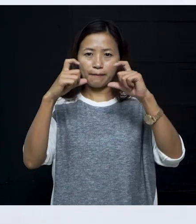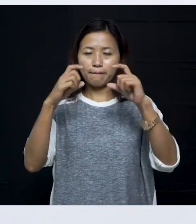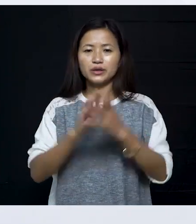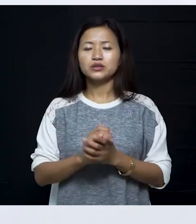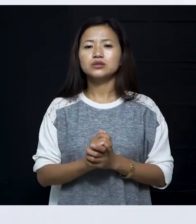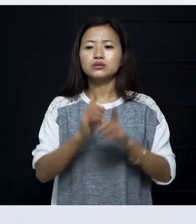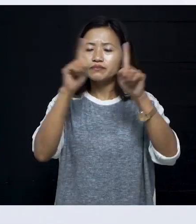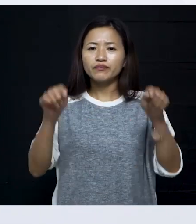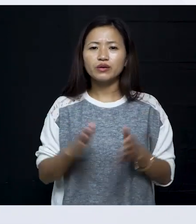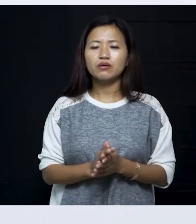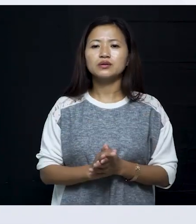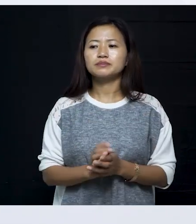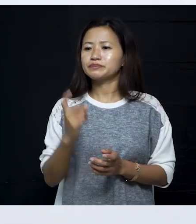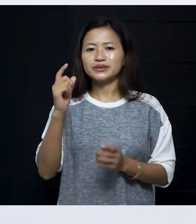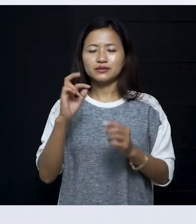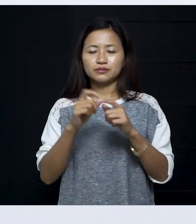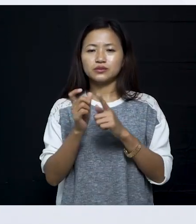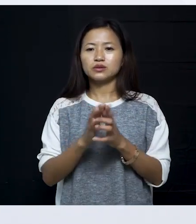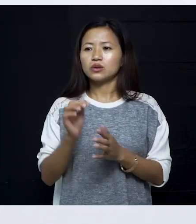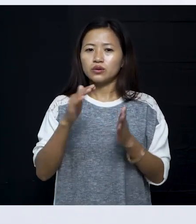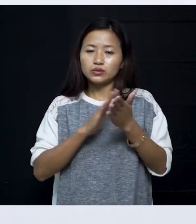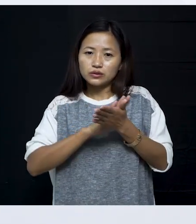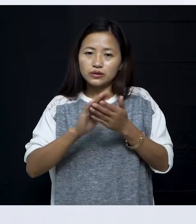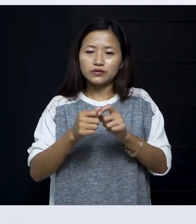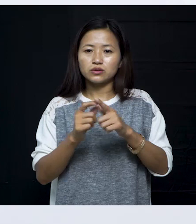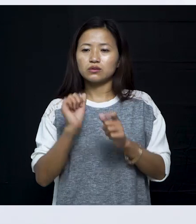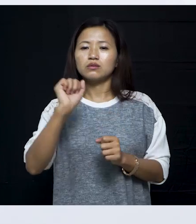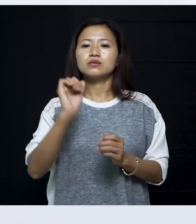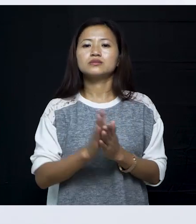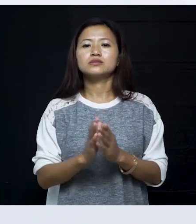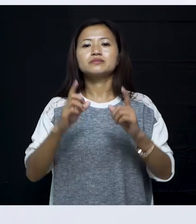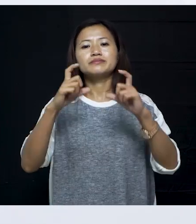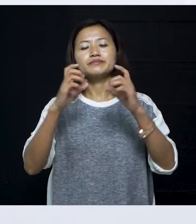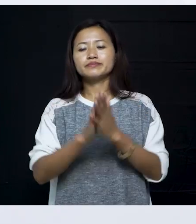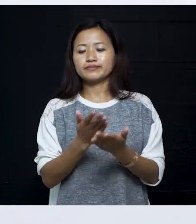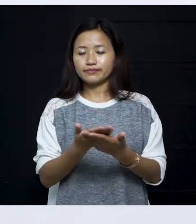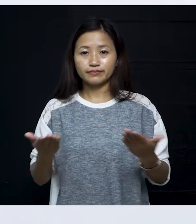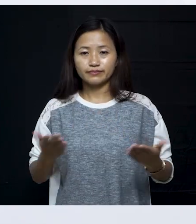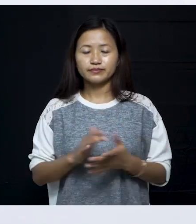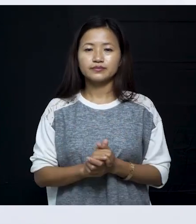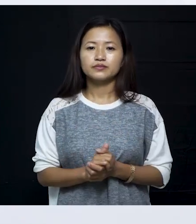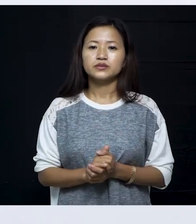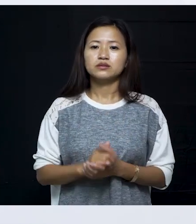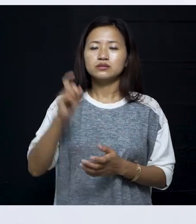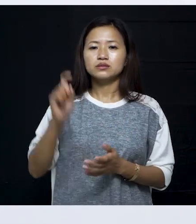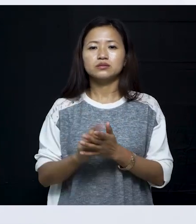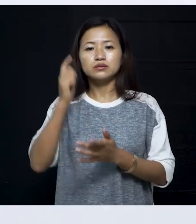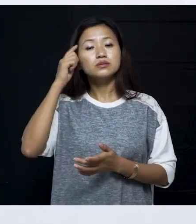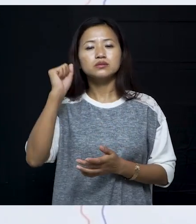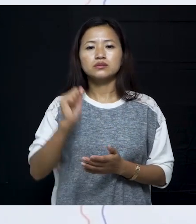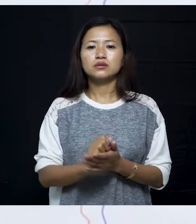relevant to your topic. So that's what we have here. And the next thing that you need to remember